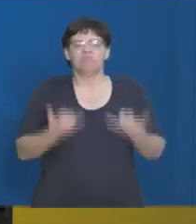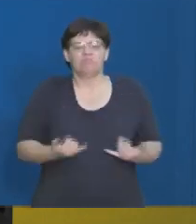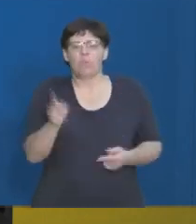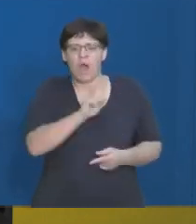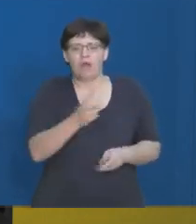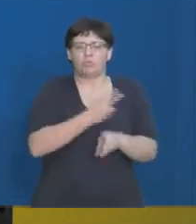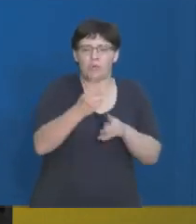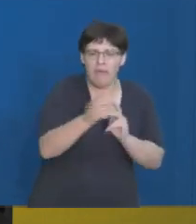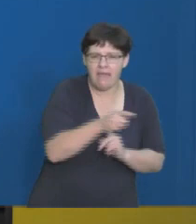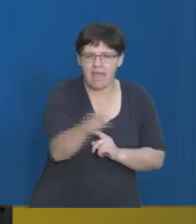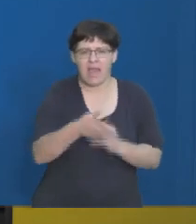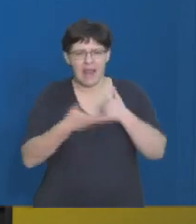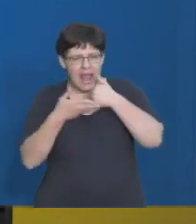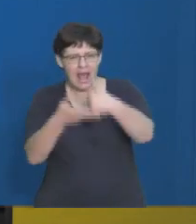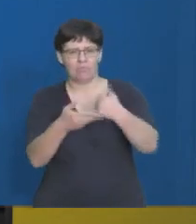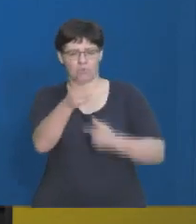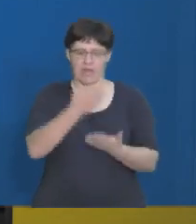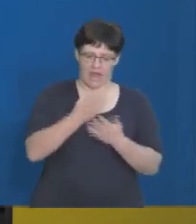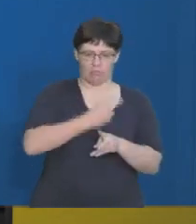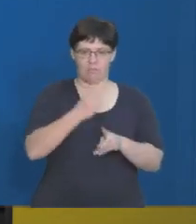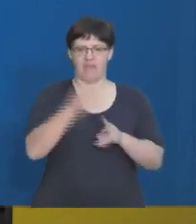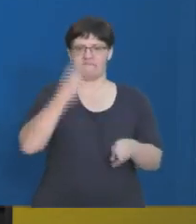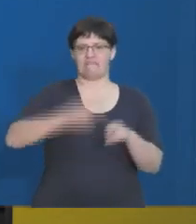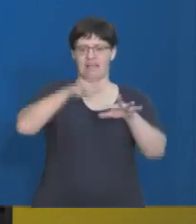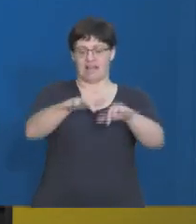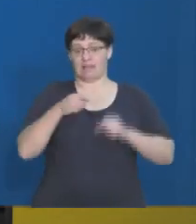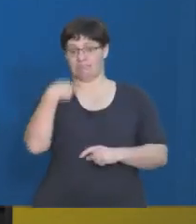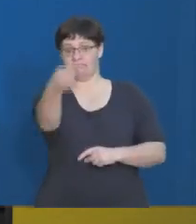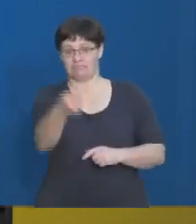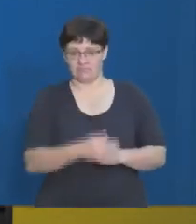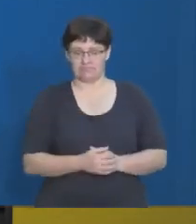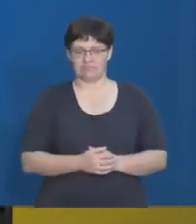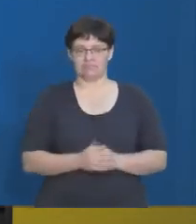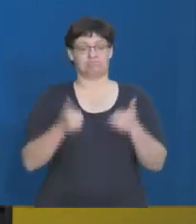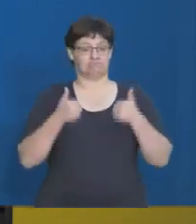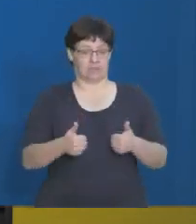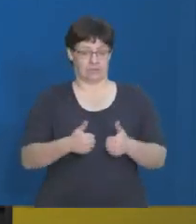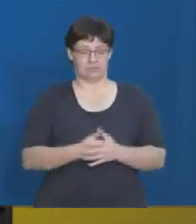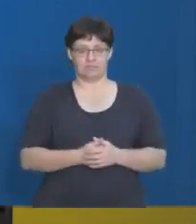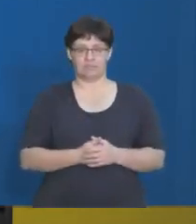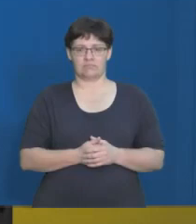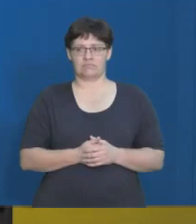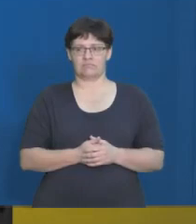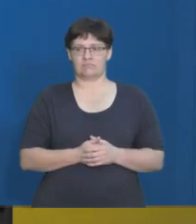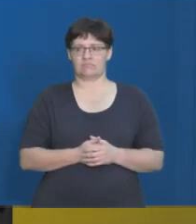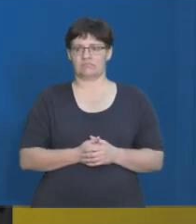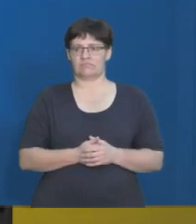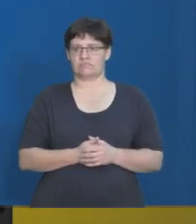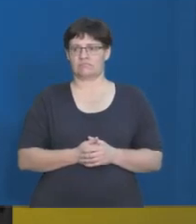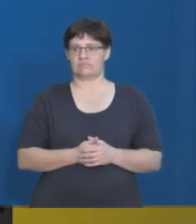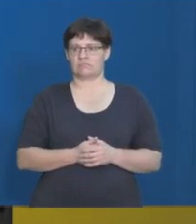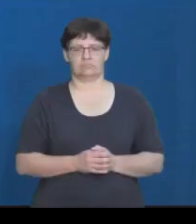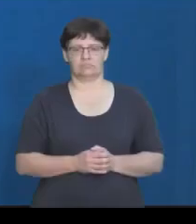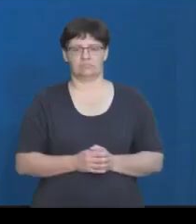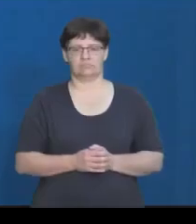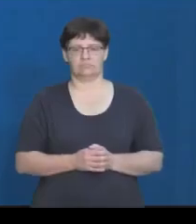prep you guys and to help you guys prepare for your final exams. Right, I'm going to be taking you guys through your paper